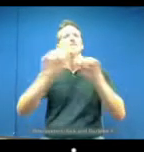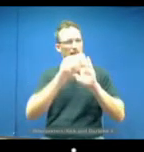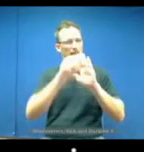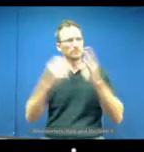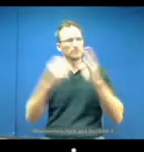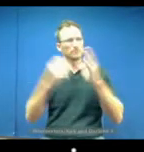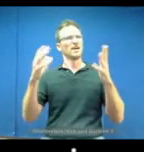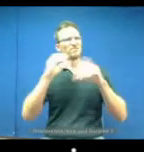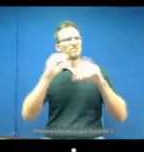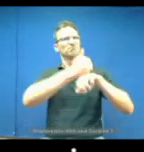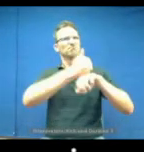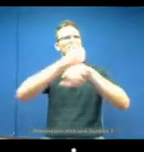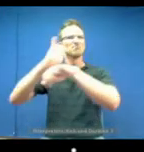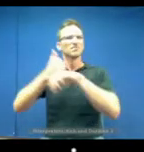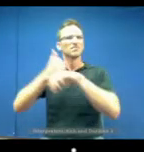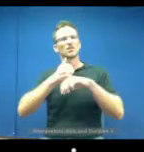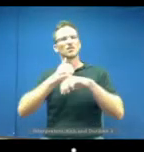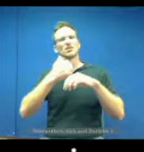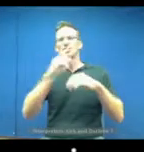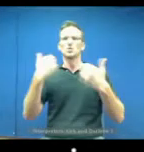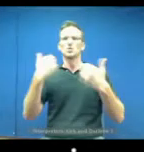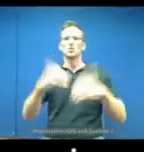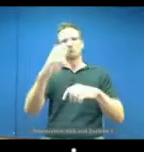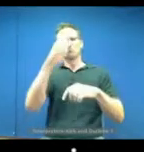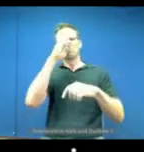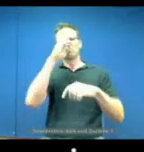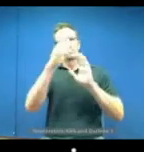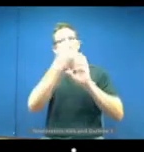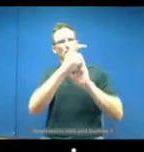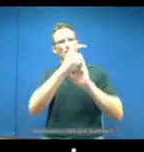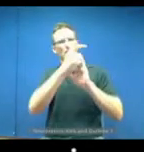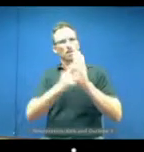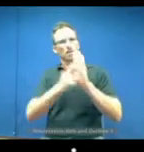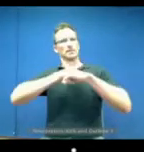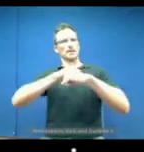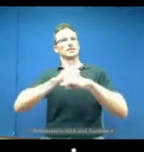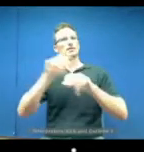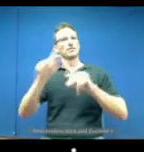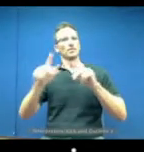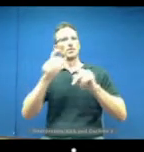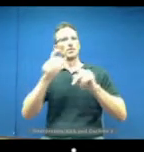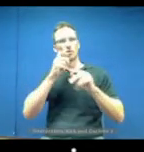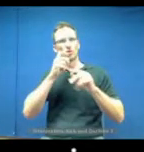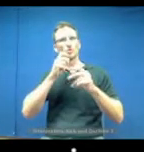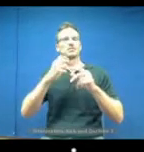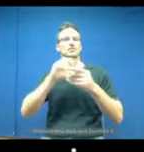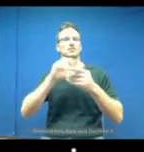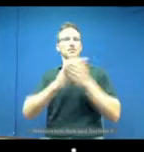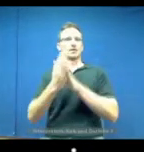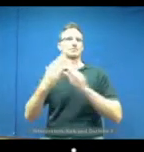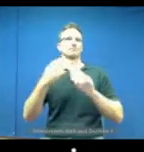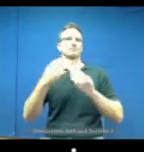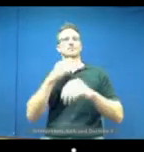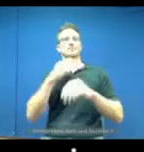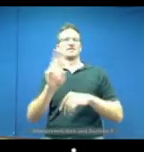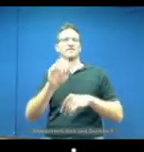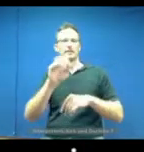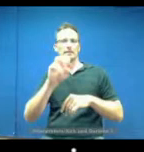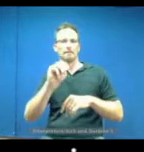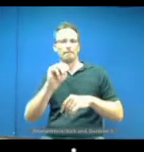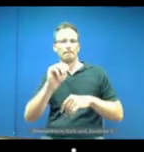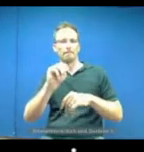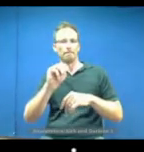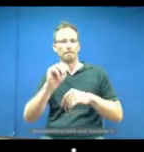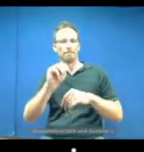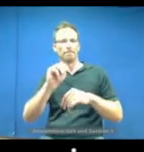extreme statutory action that they've taken to protect victims of domestic violence. I also will tend to say things